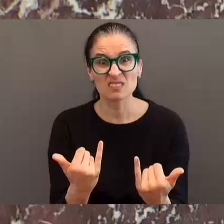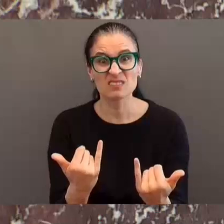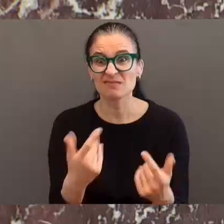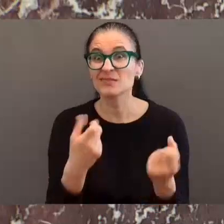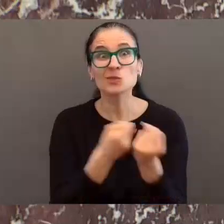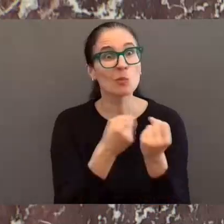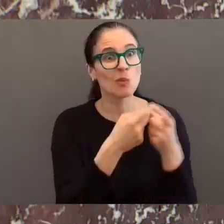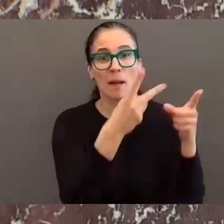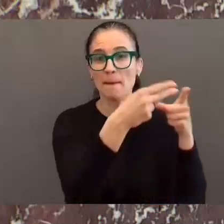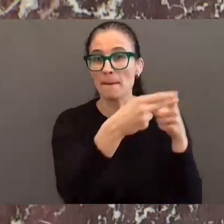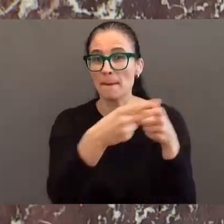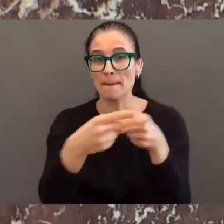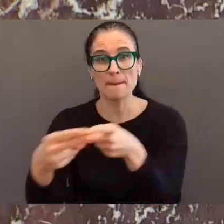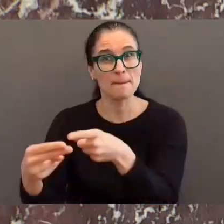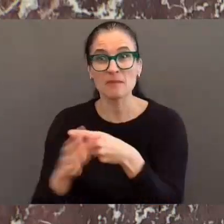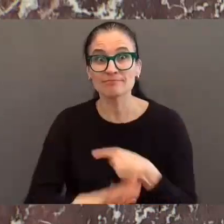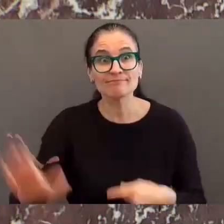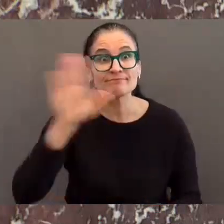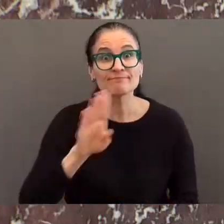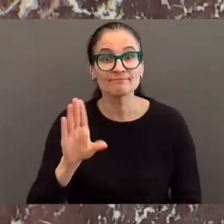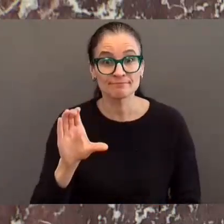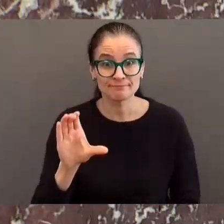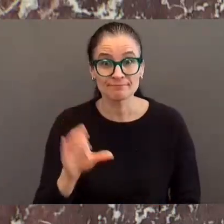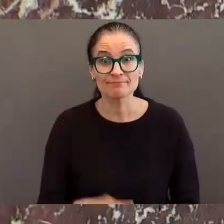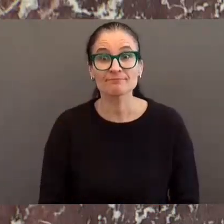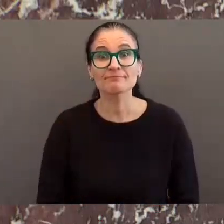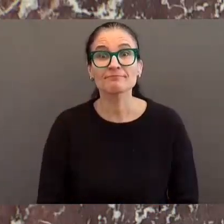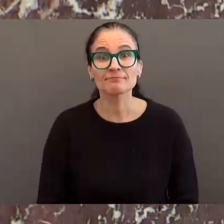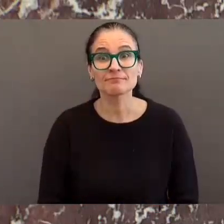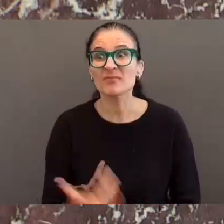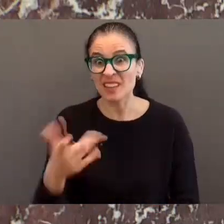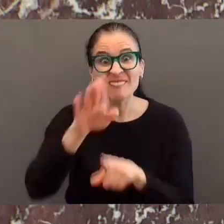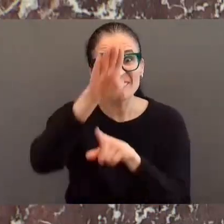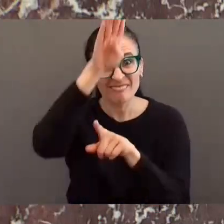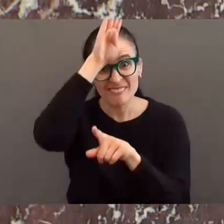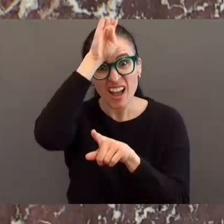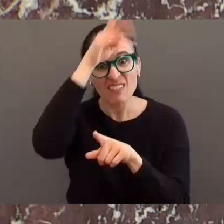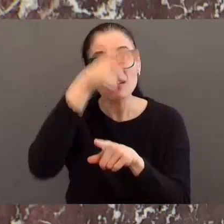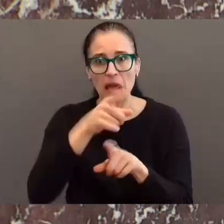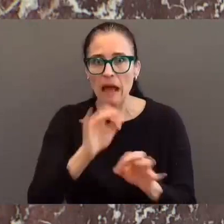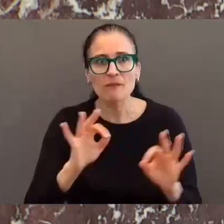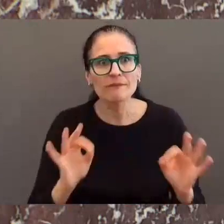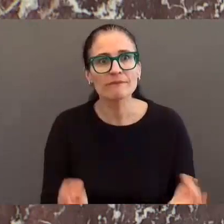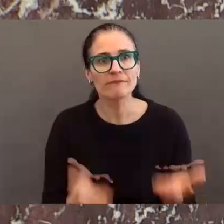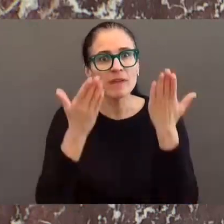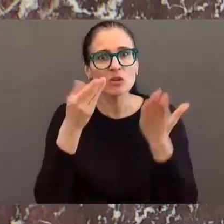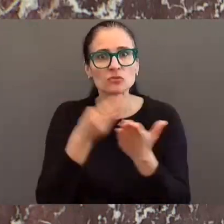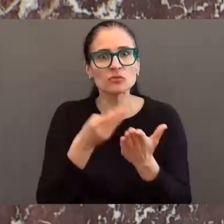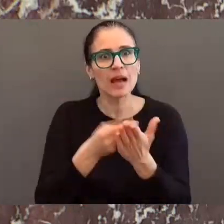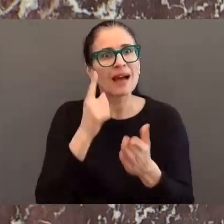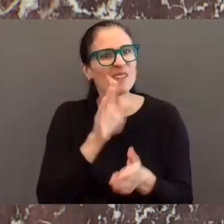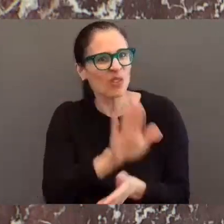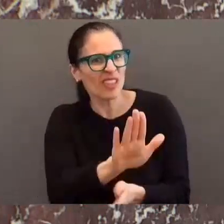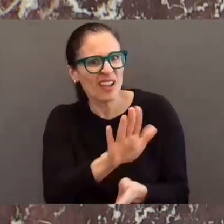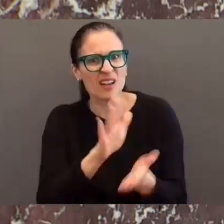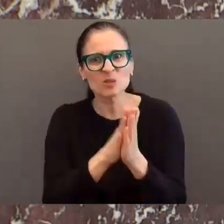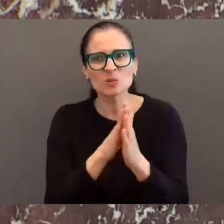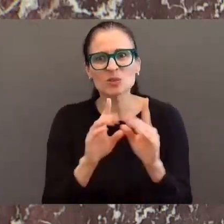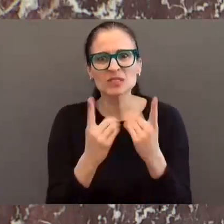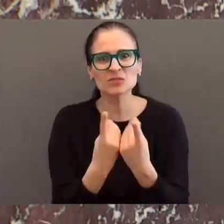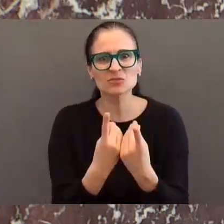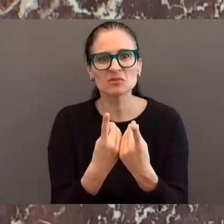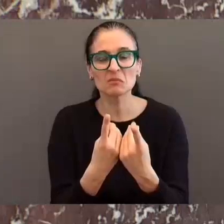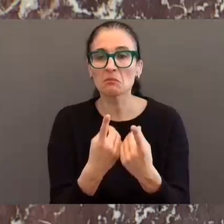firefighters having to fundraise for school districts. And the minister seems to think that's acceptable. When will this government